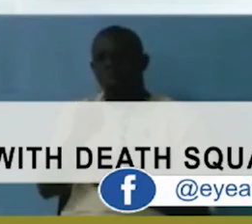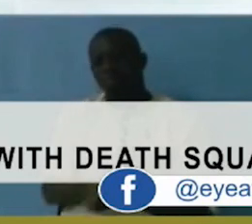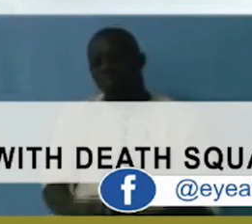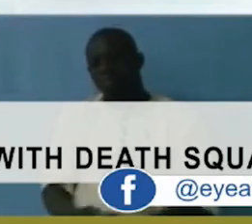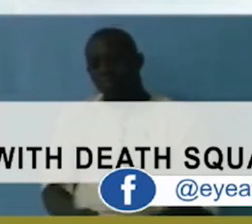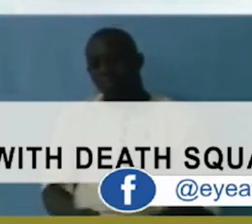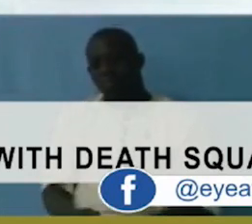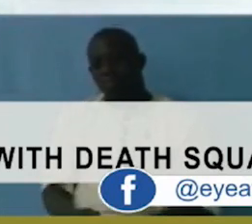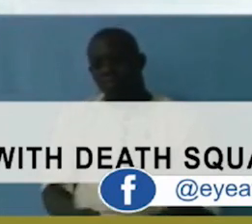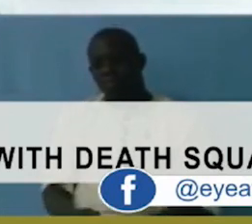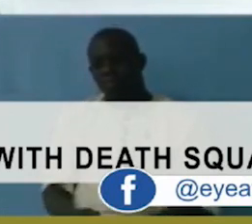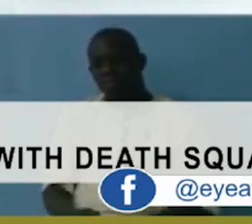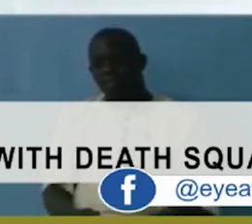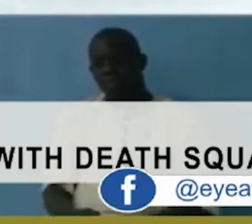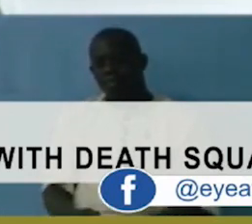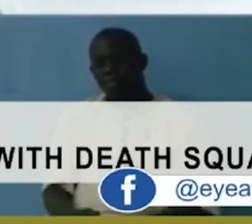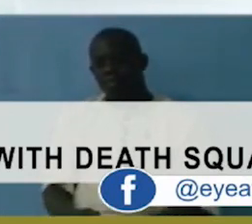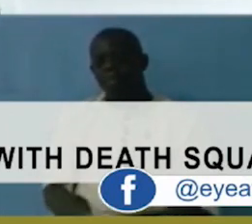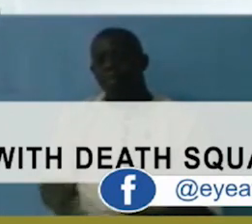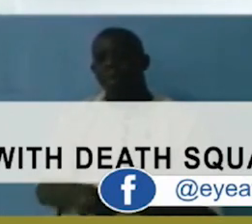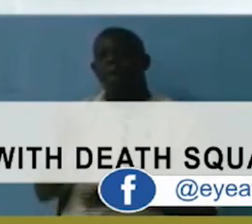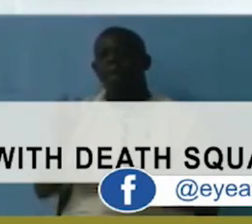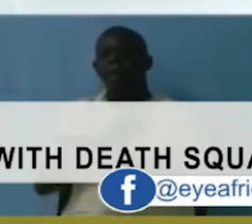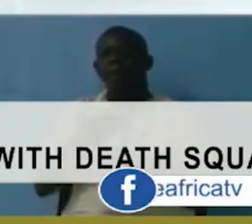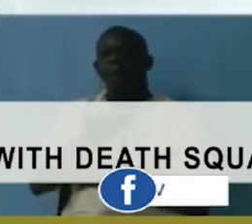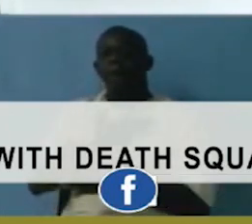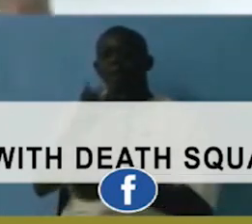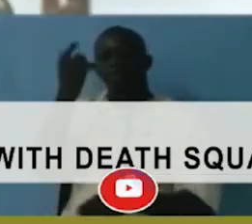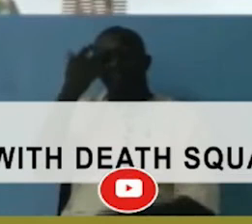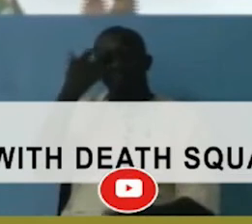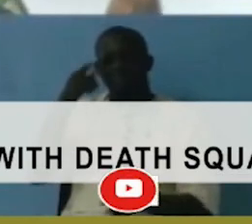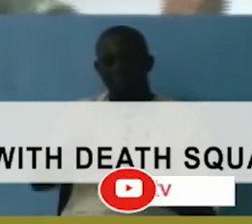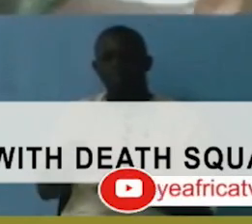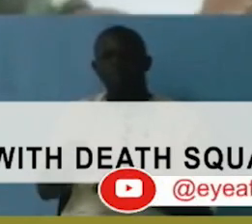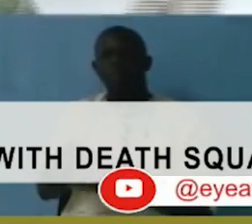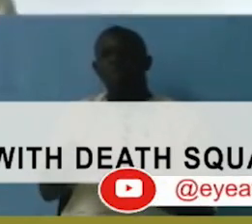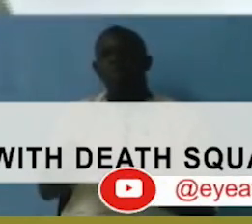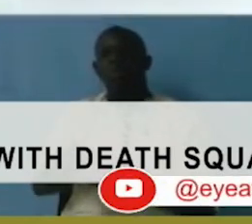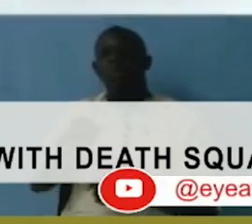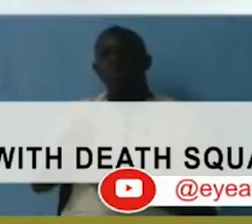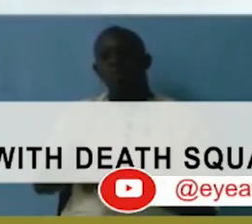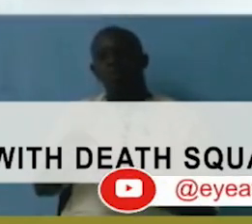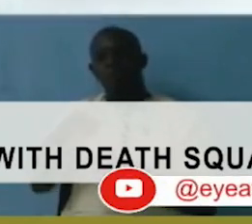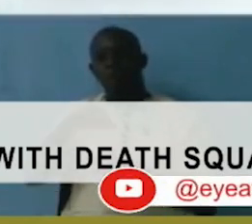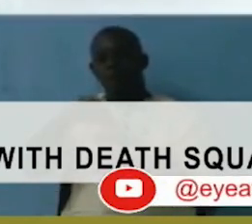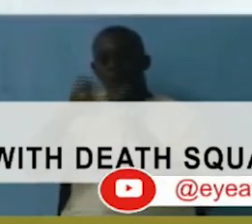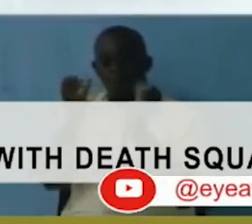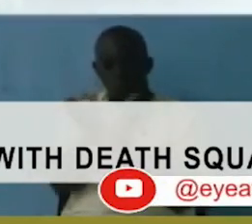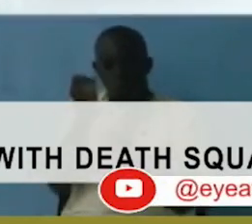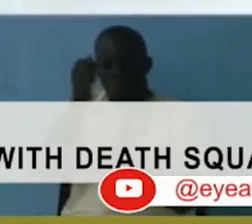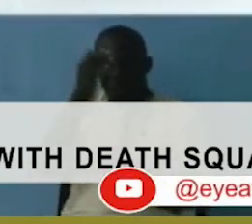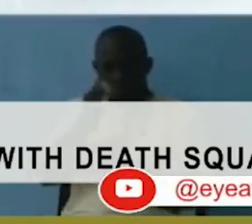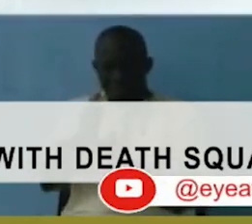of Badibusali, Kenya in the North Bank region. He received military training in Ghana, Senegal and Nigeria. He was a second